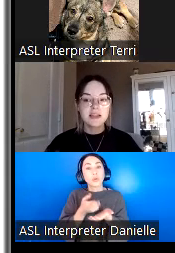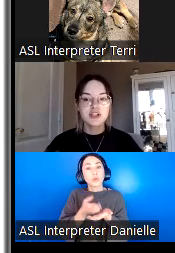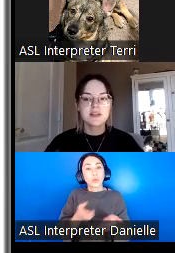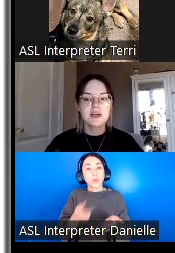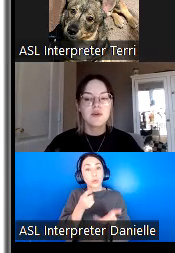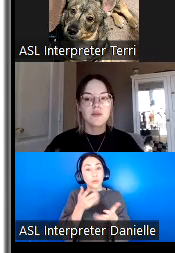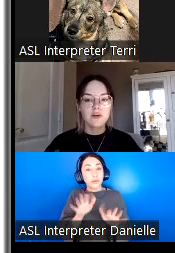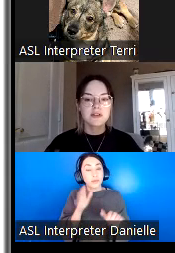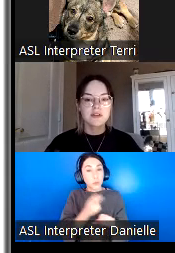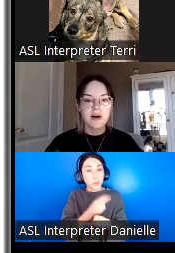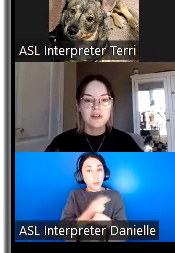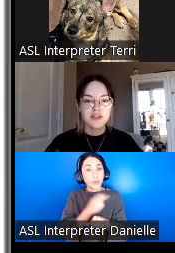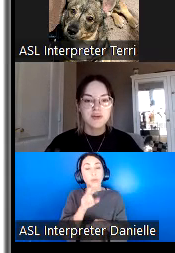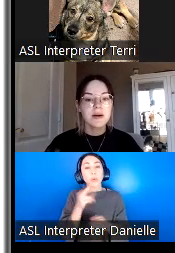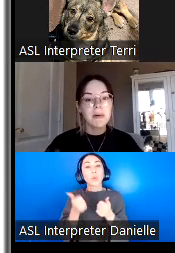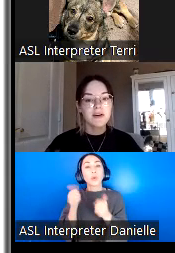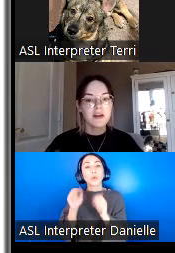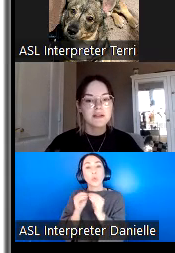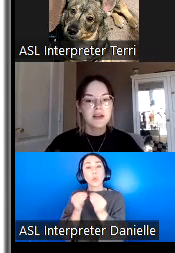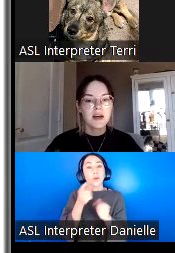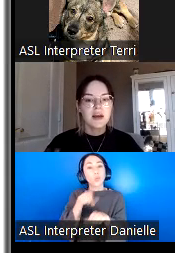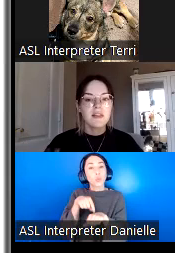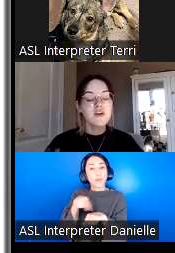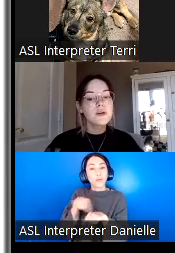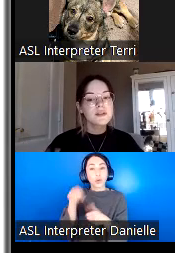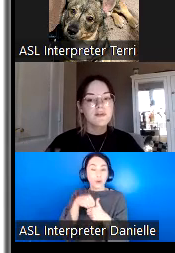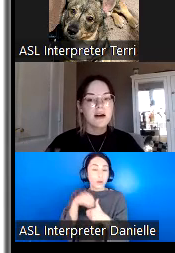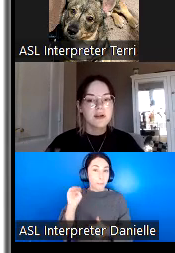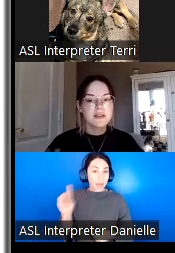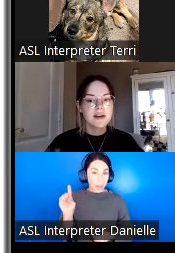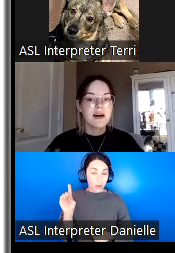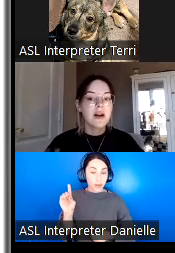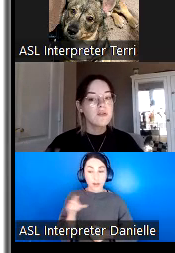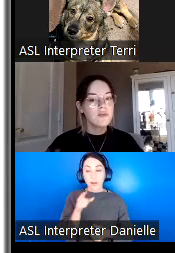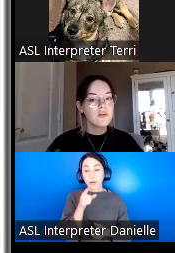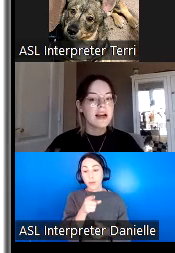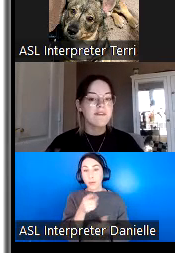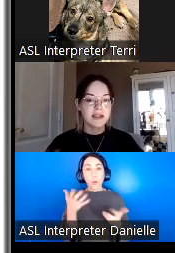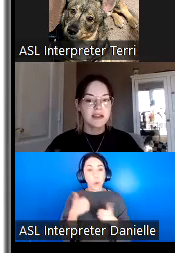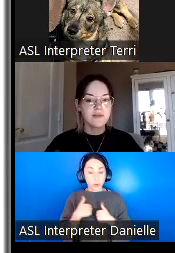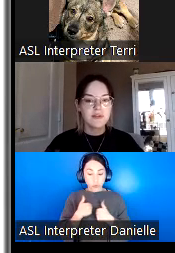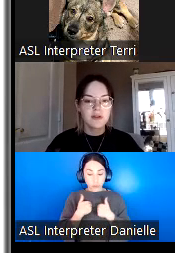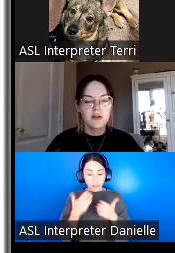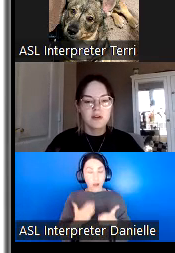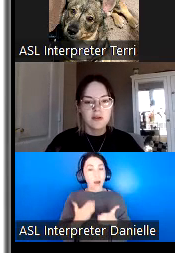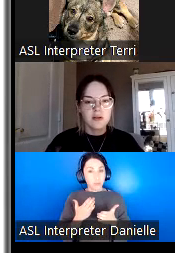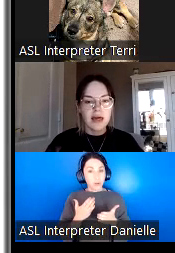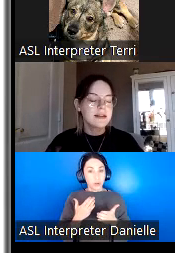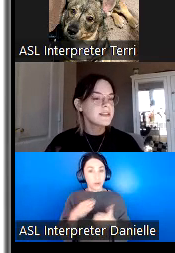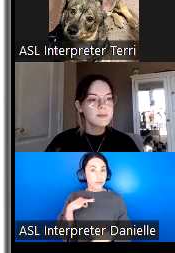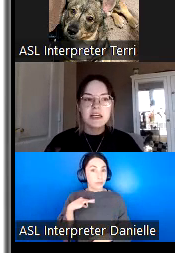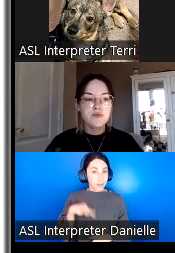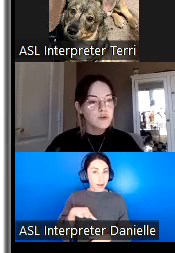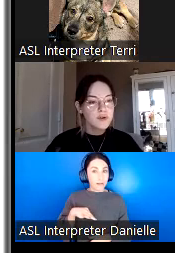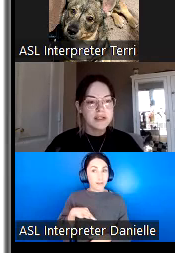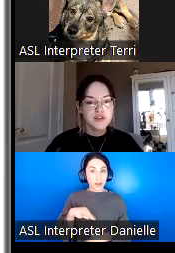or organizations have you referred a survivor to in Maryland that you or survivors have found helpful and effective?